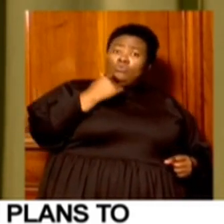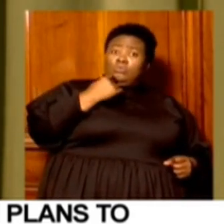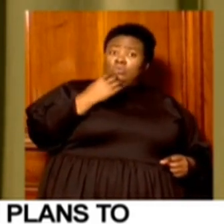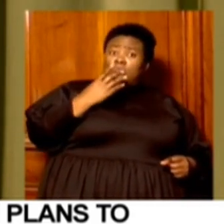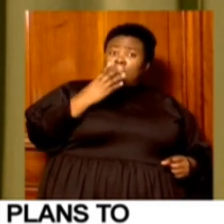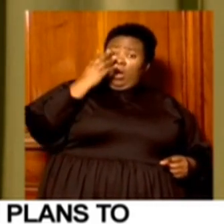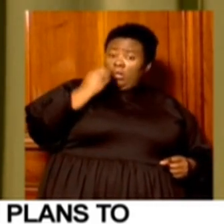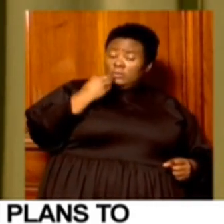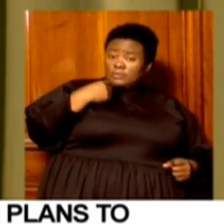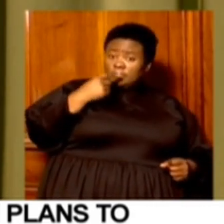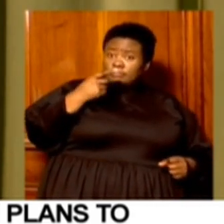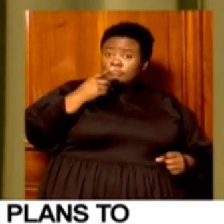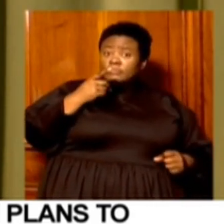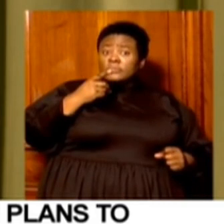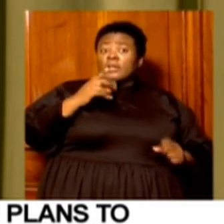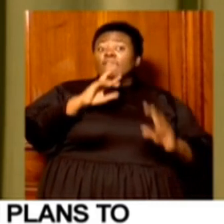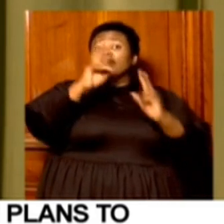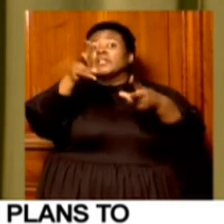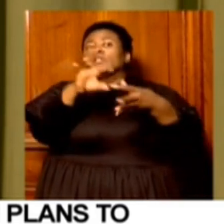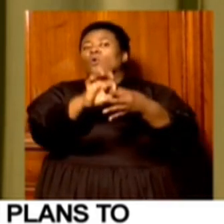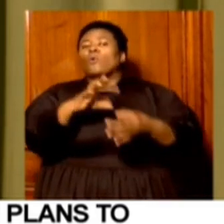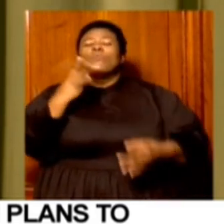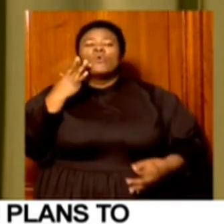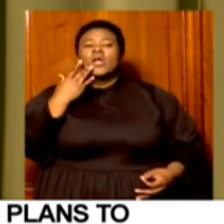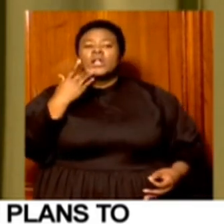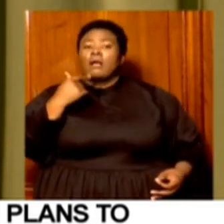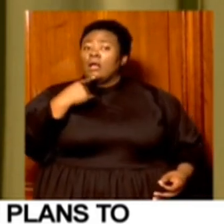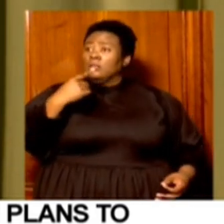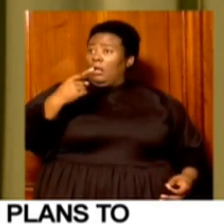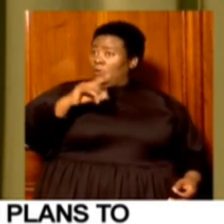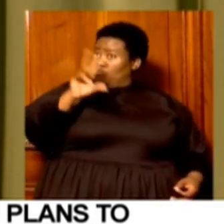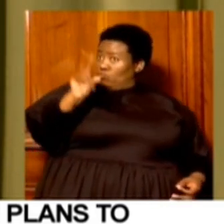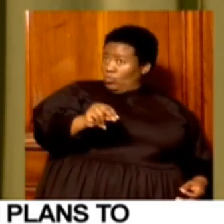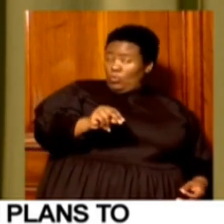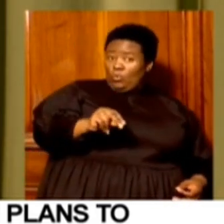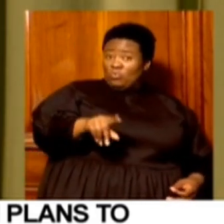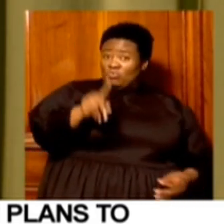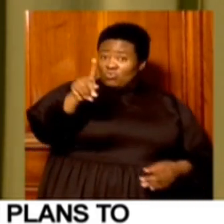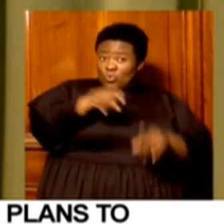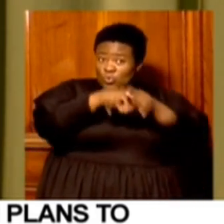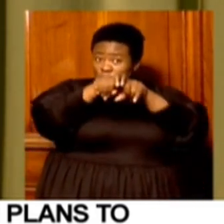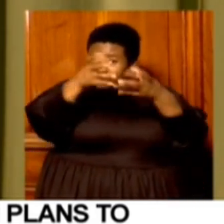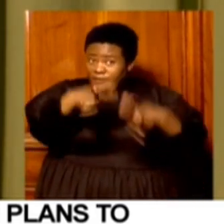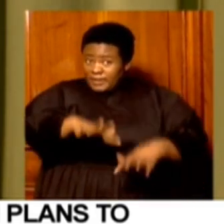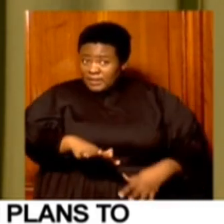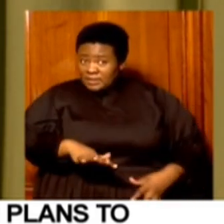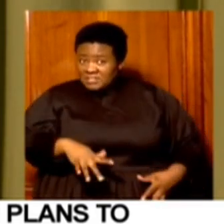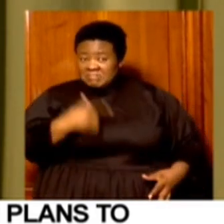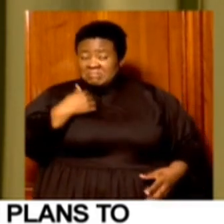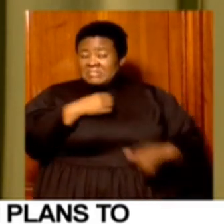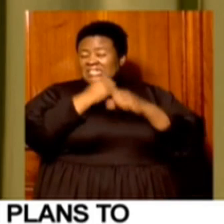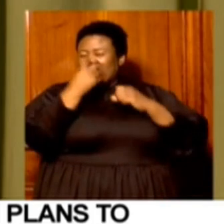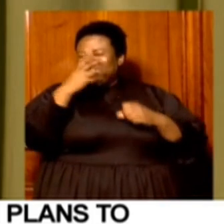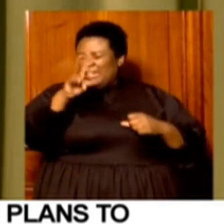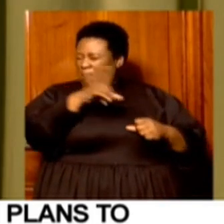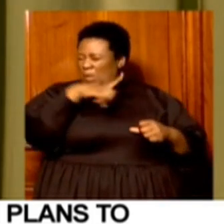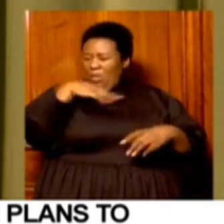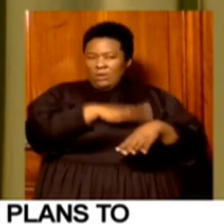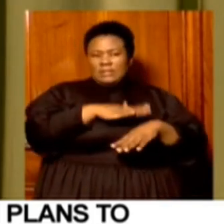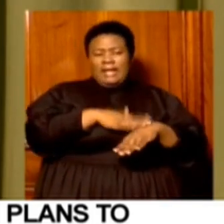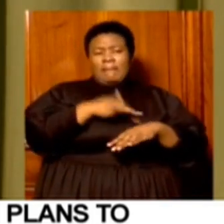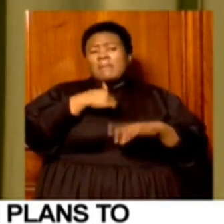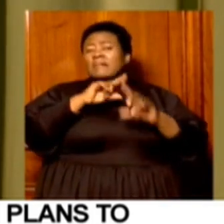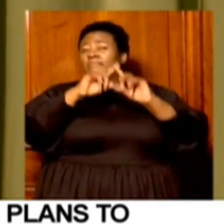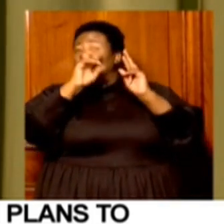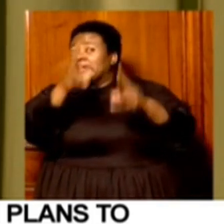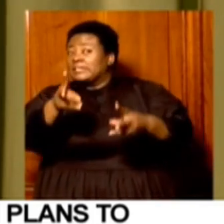ways. Have you tested? You know, I've not seen them for some time. I can't visit them, I can't